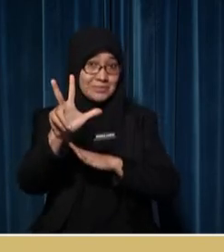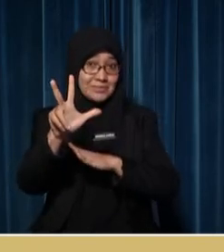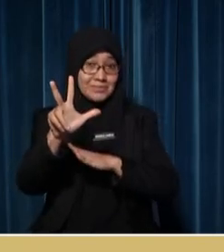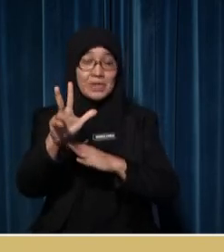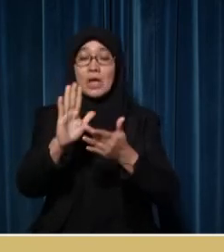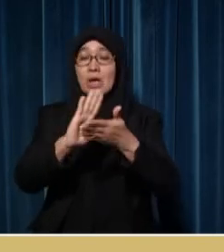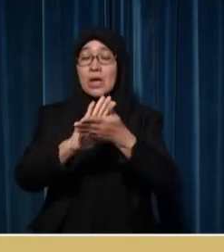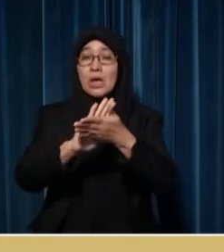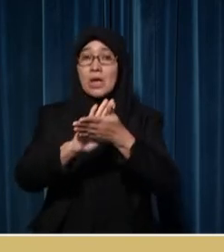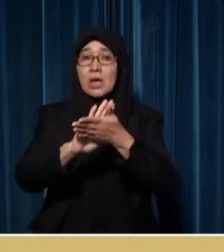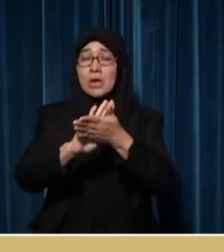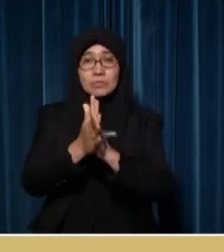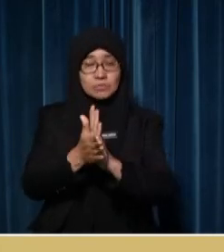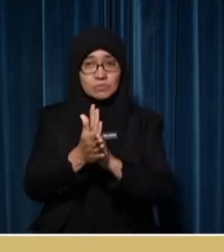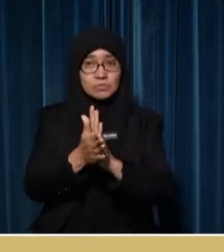answer 30.